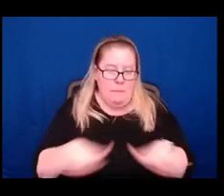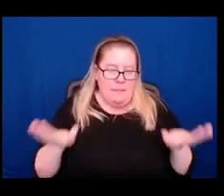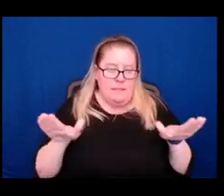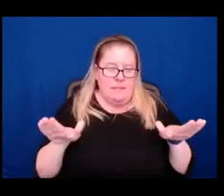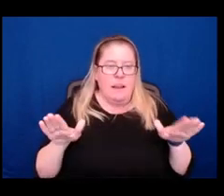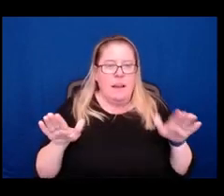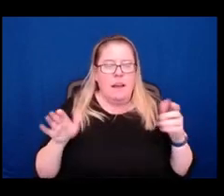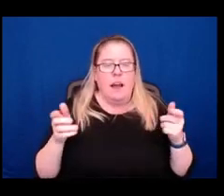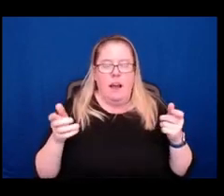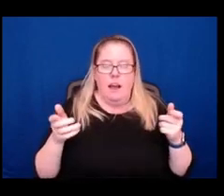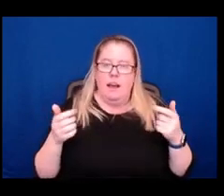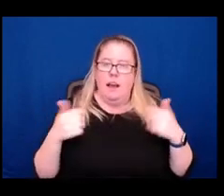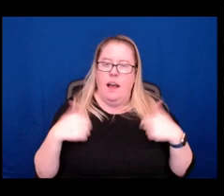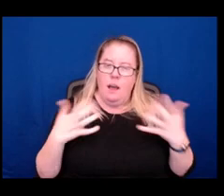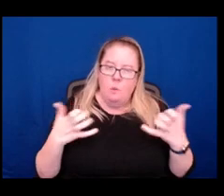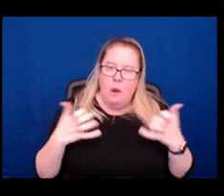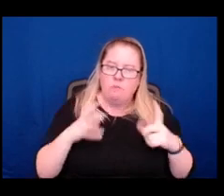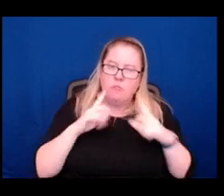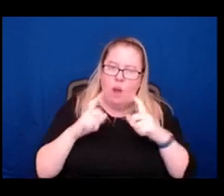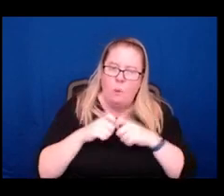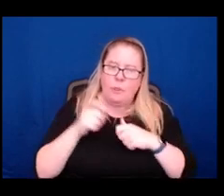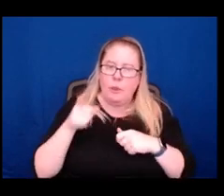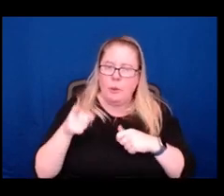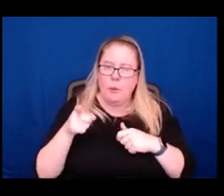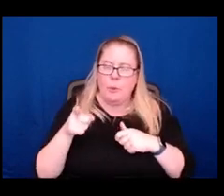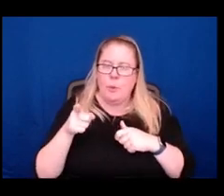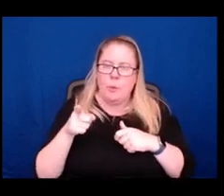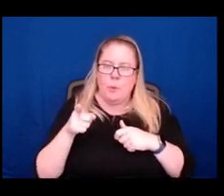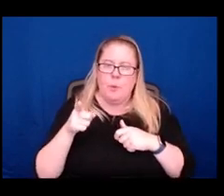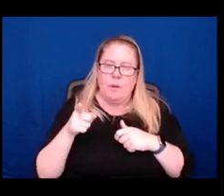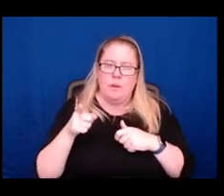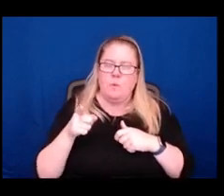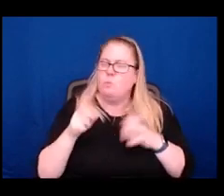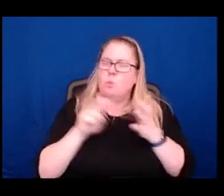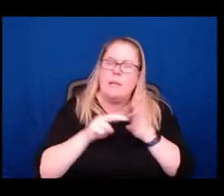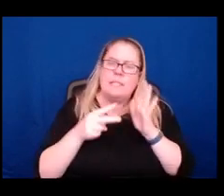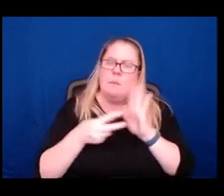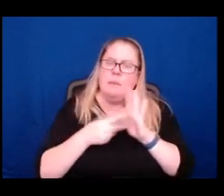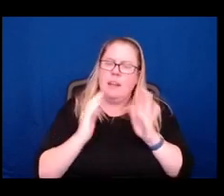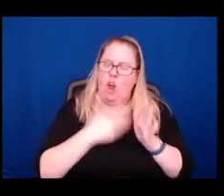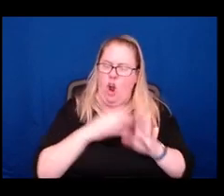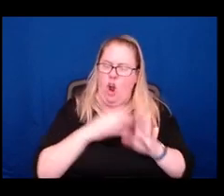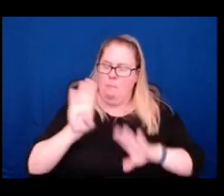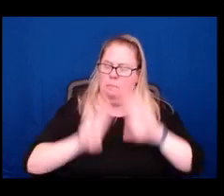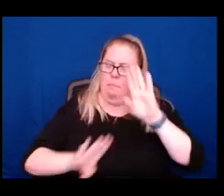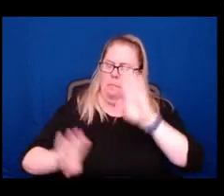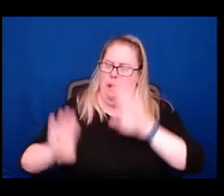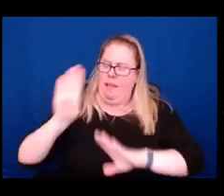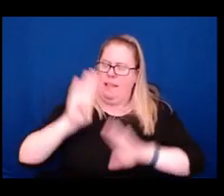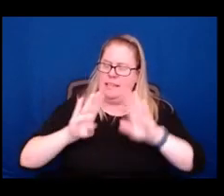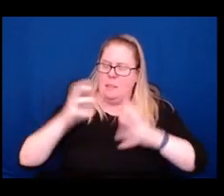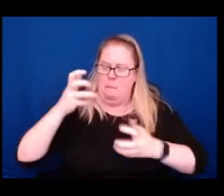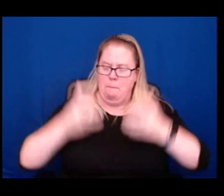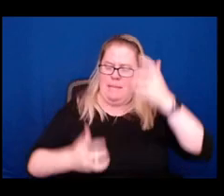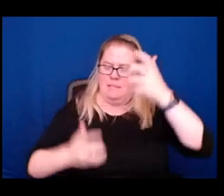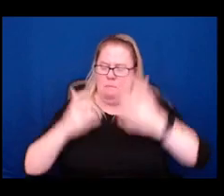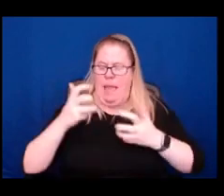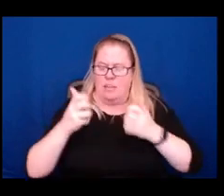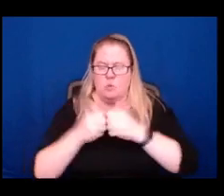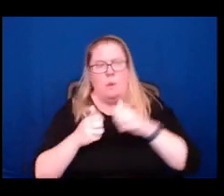I would definitely want to talk more about what does it mean that our biology is mismatched with our